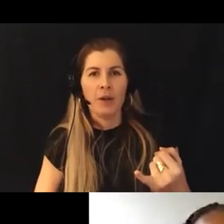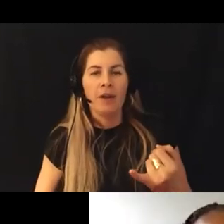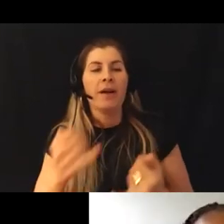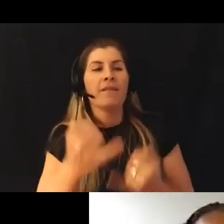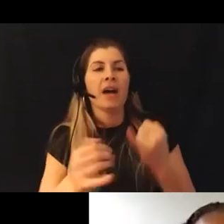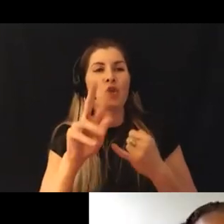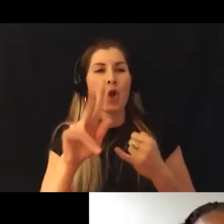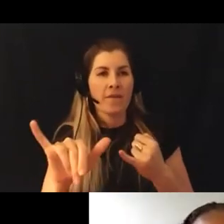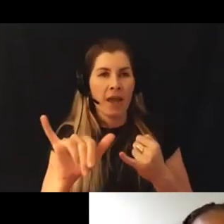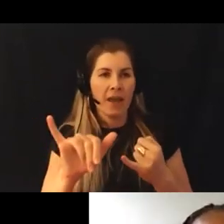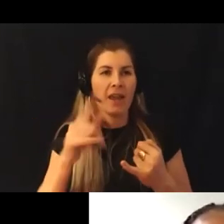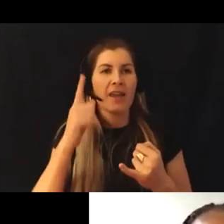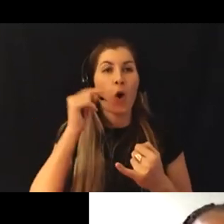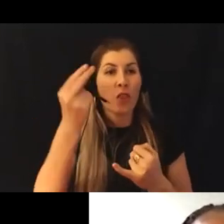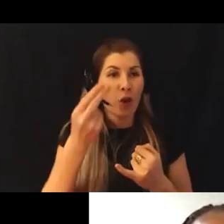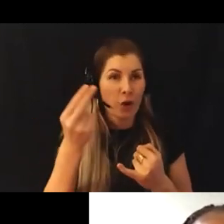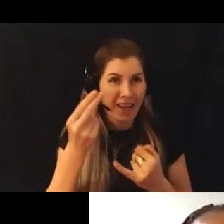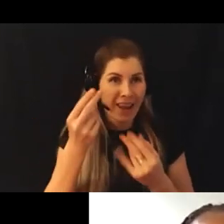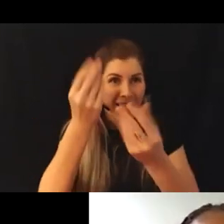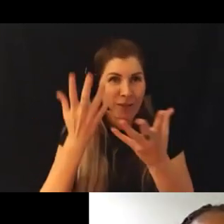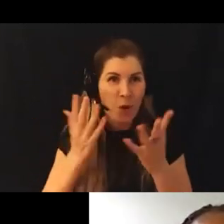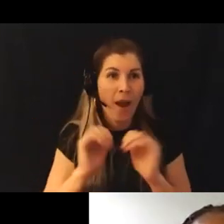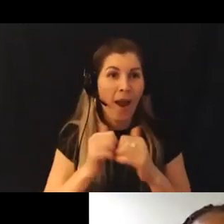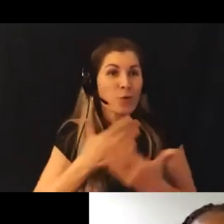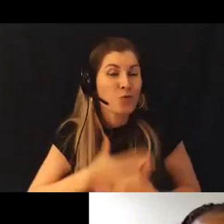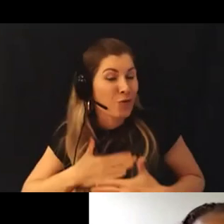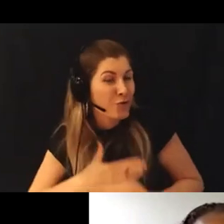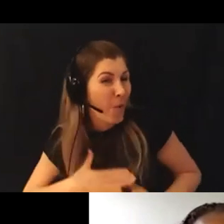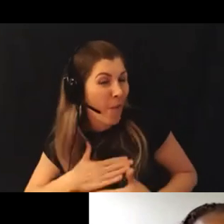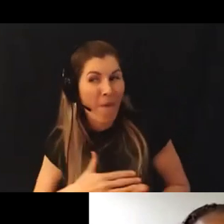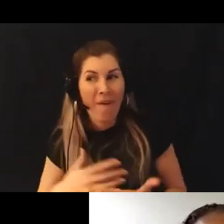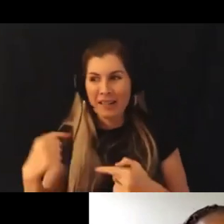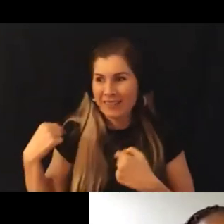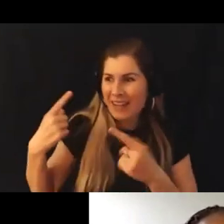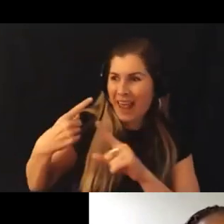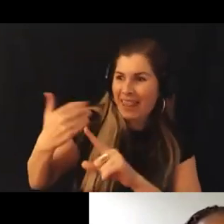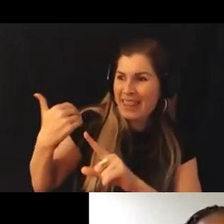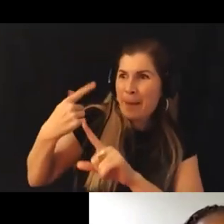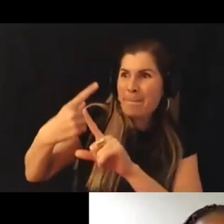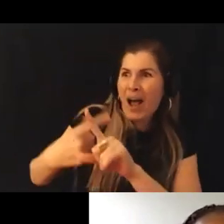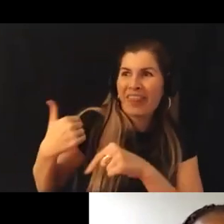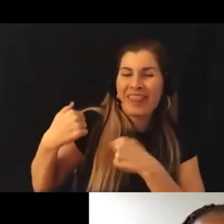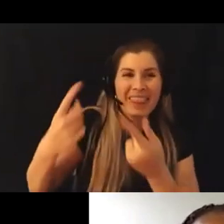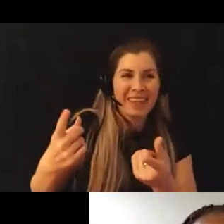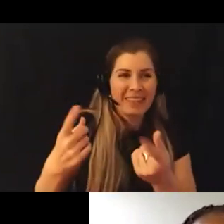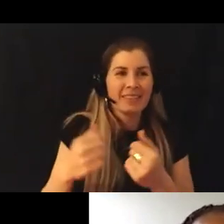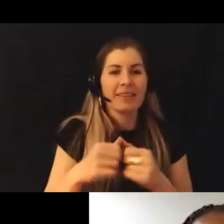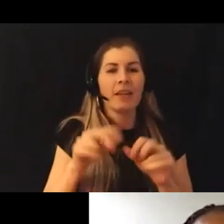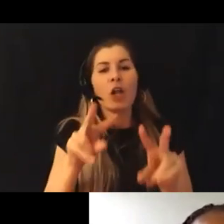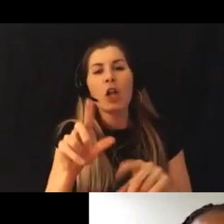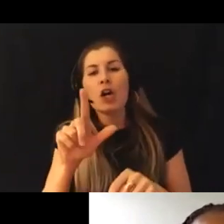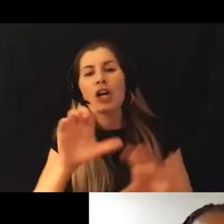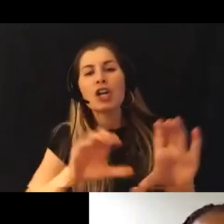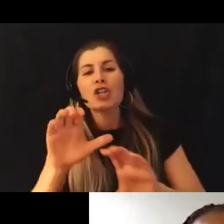your experiences and how you spent your time with us over the last month. Look to the chat to see a link to